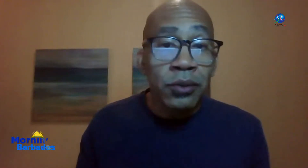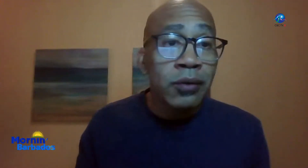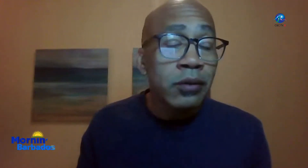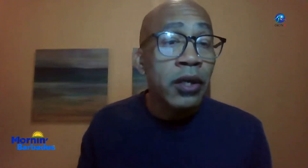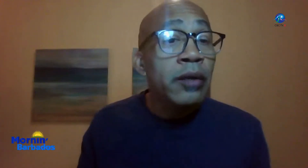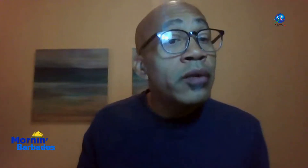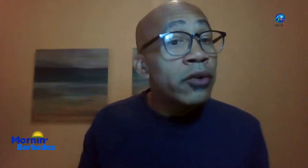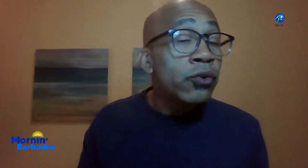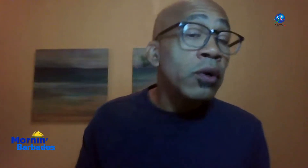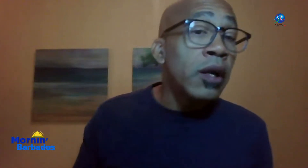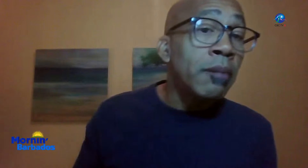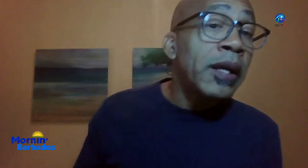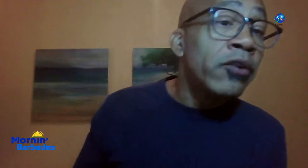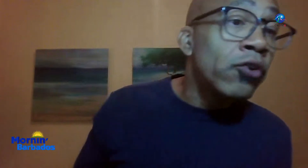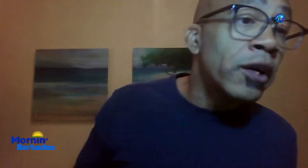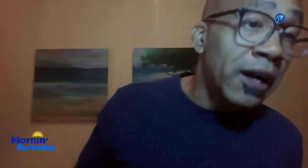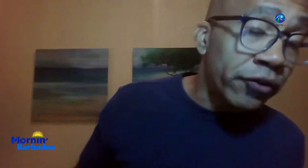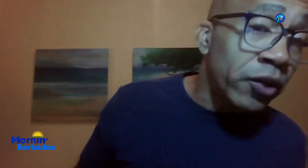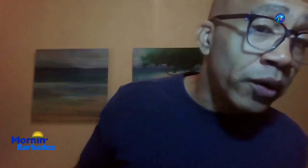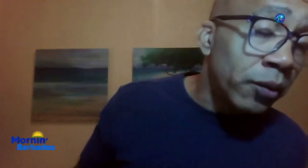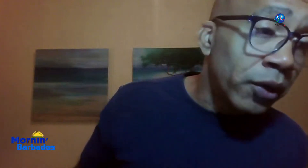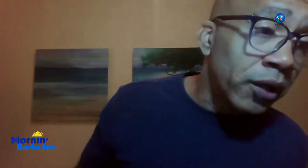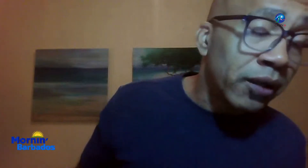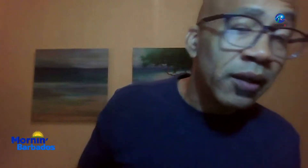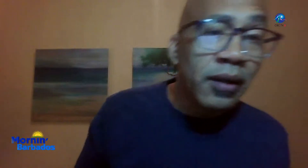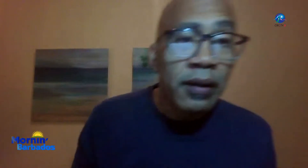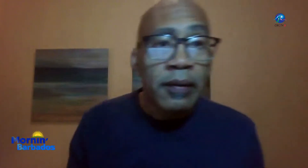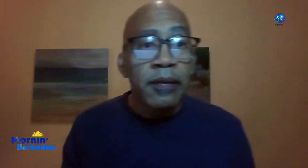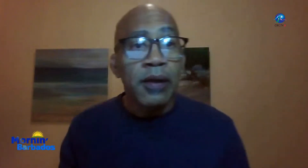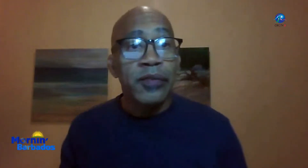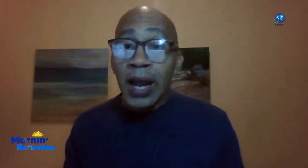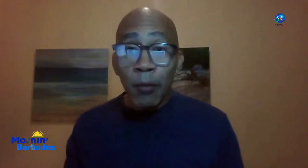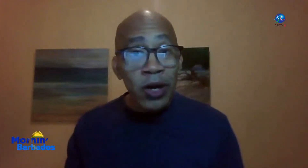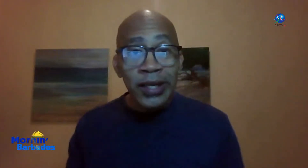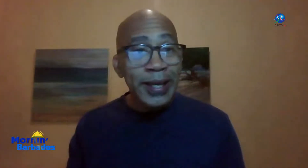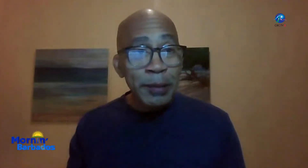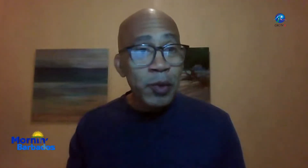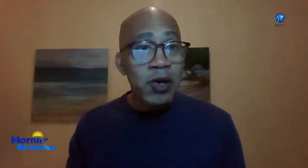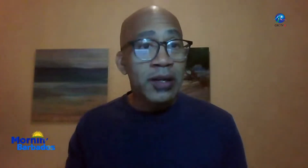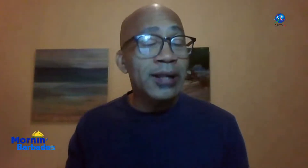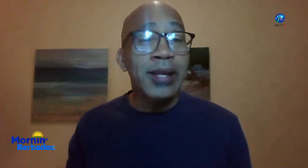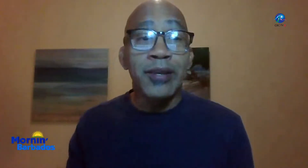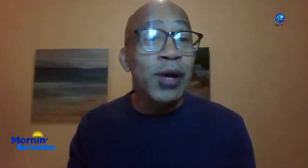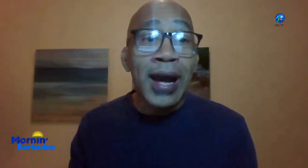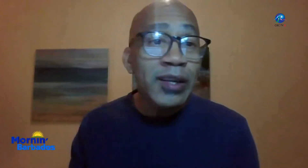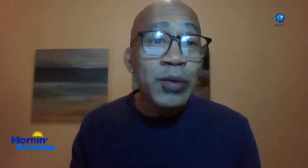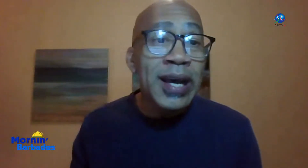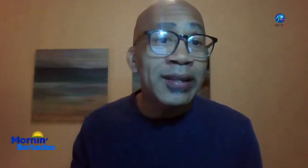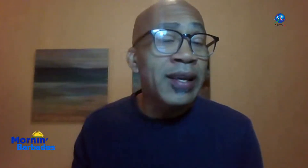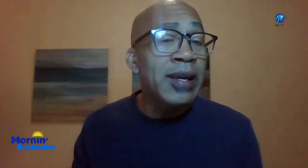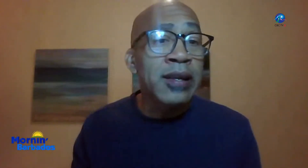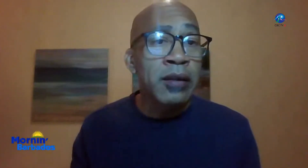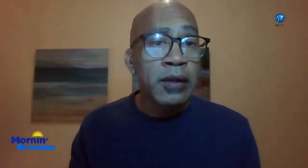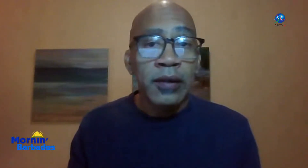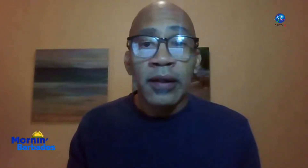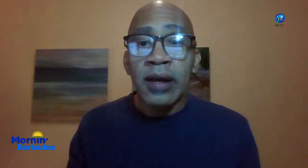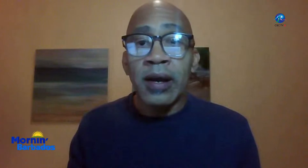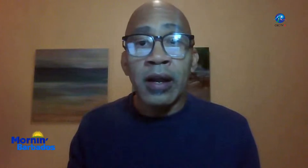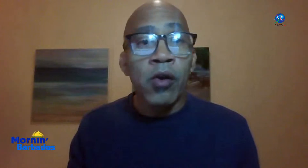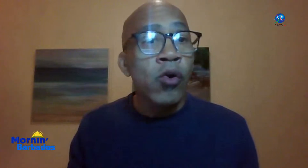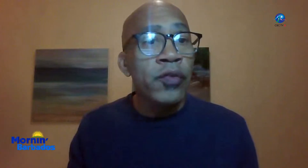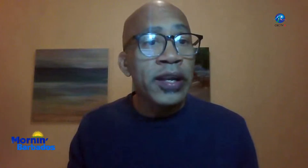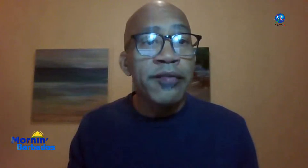which was, as you know, looking over their shoulder and making sure they're actually doing the work. Yes. They're not working anymore. You can't do that